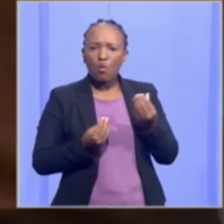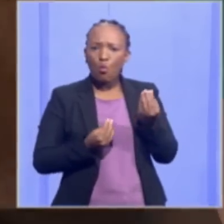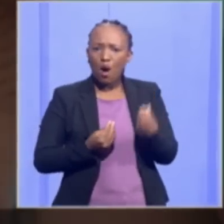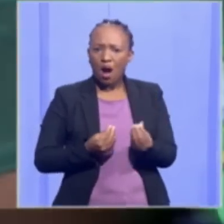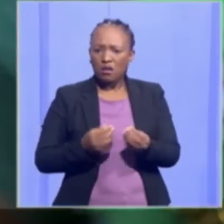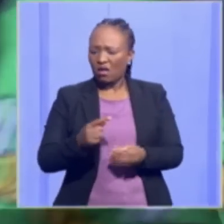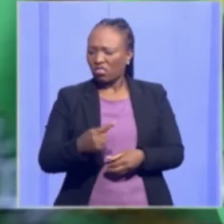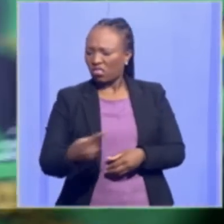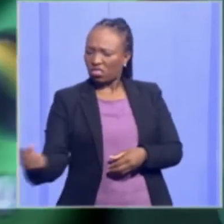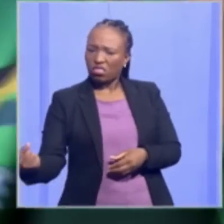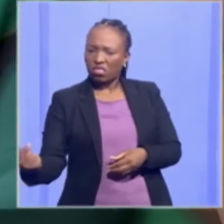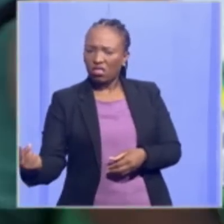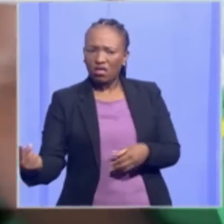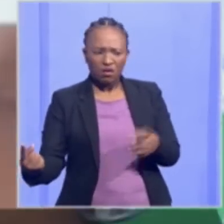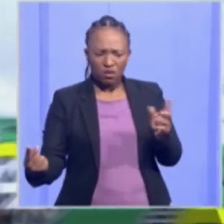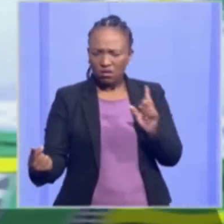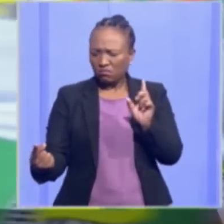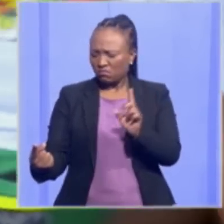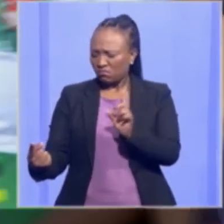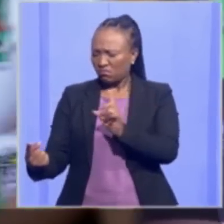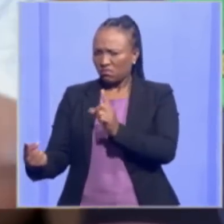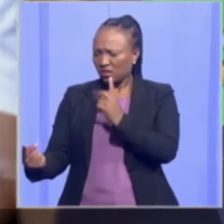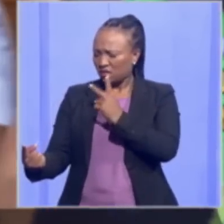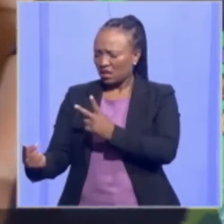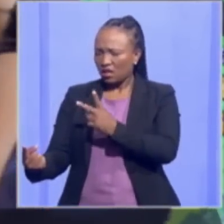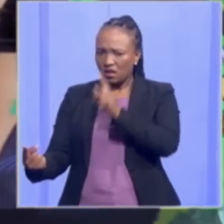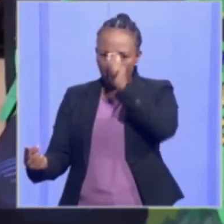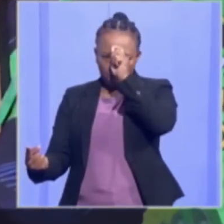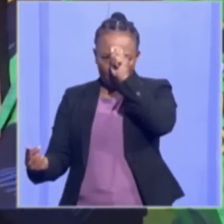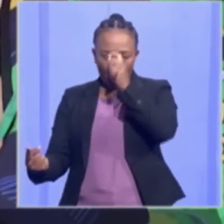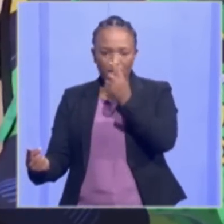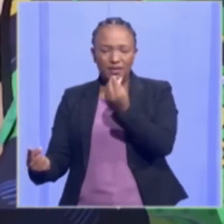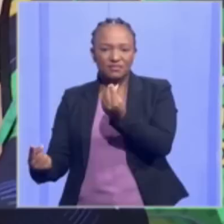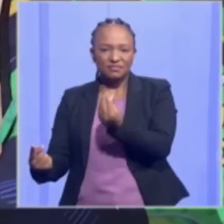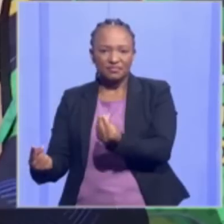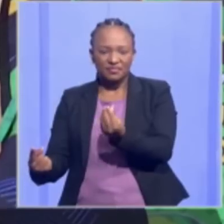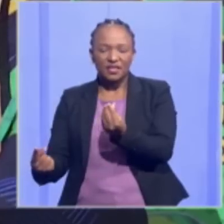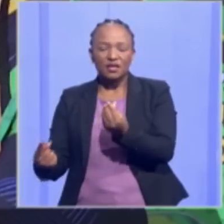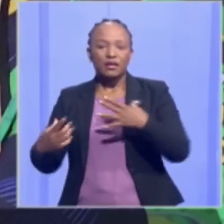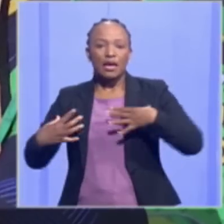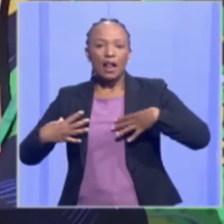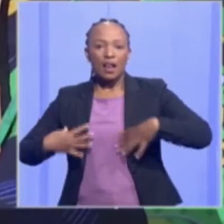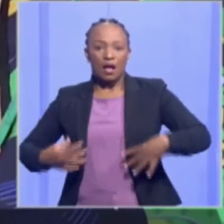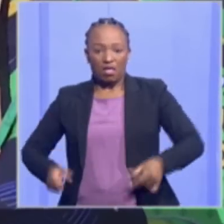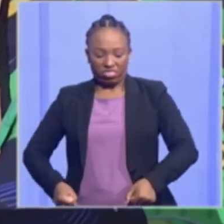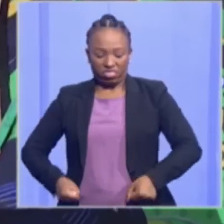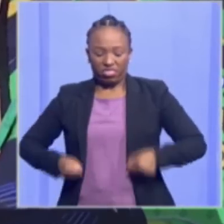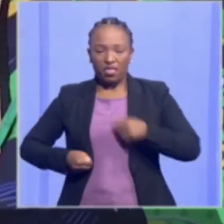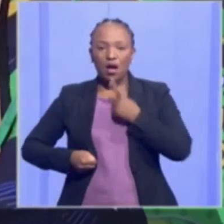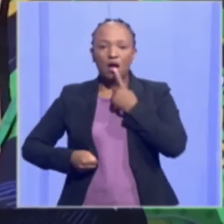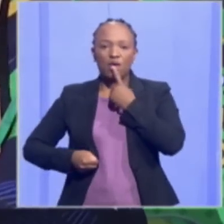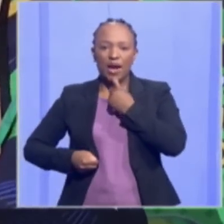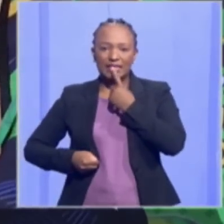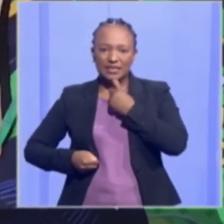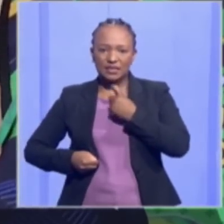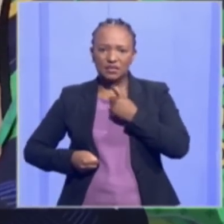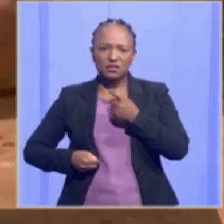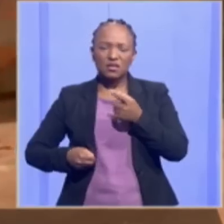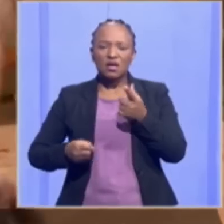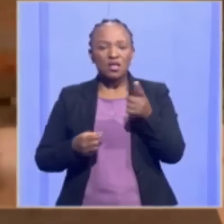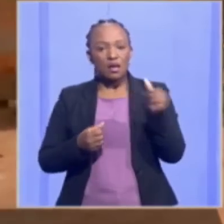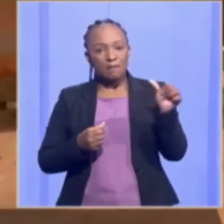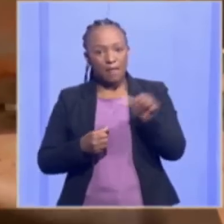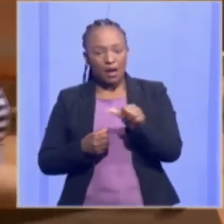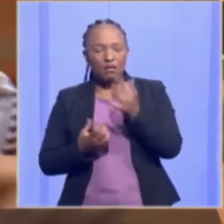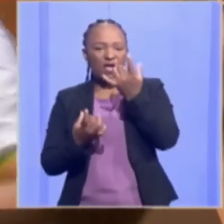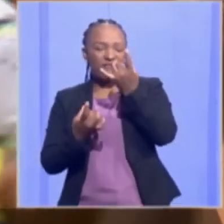fihla sebakeng seo a fumana ngwana wa moshanyana ya apereng borikgwe bo bokgobedu, mme o ile a tla lapeng mona ho tla